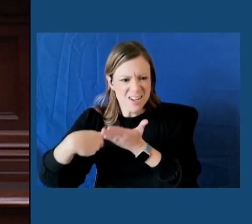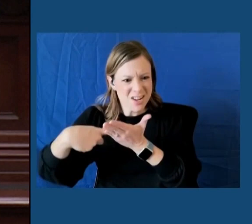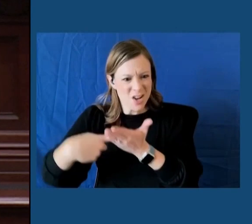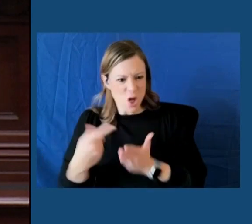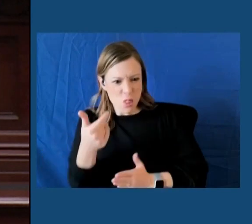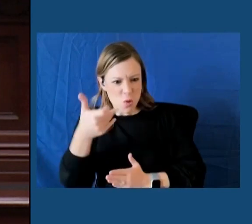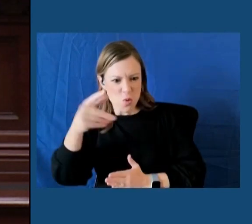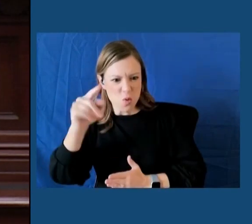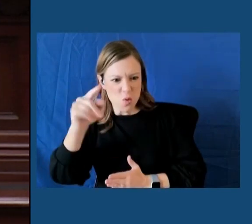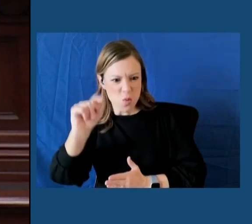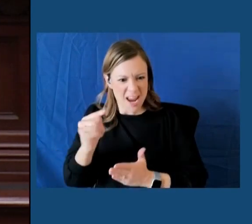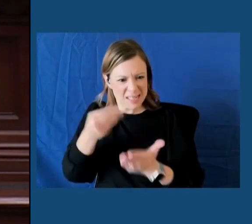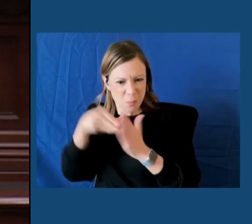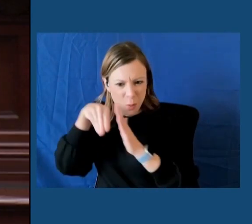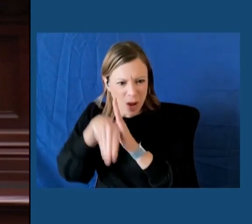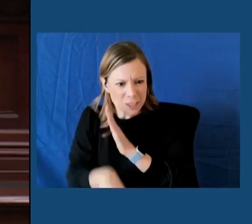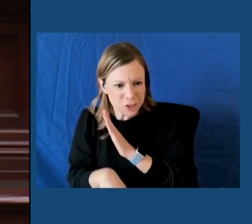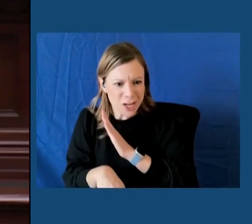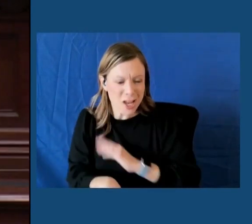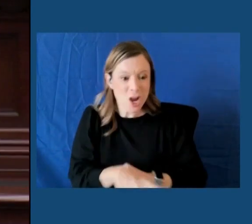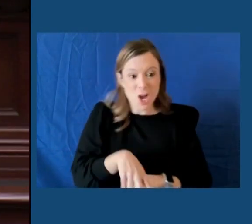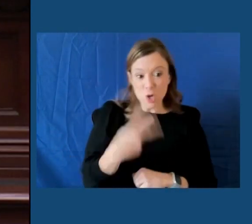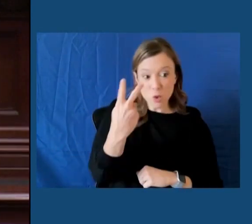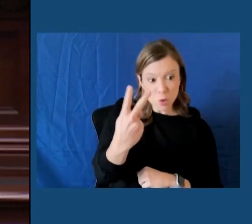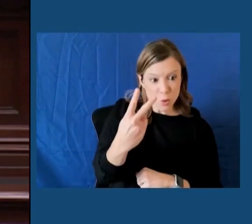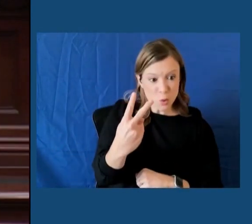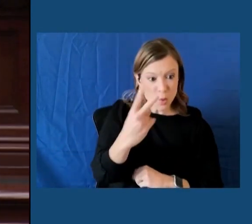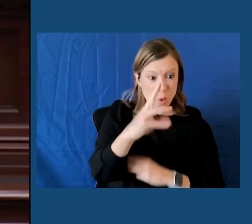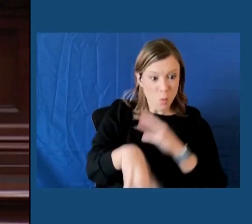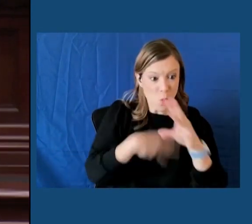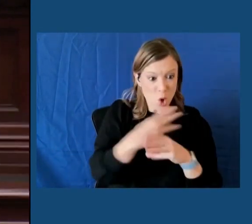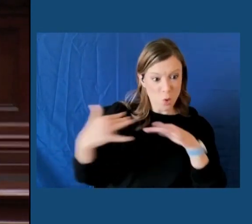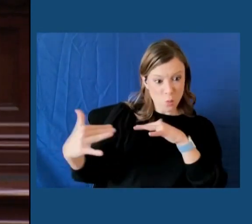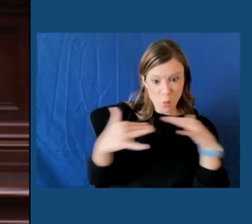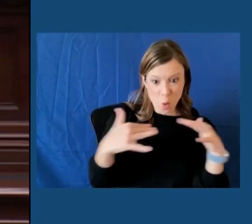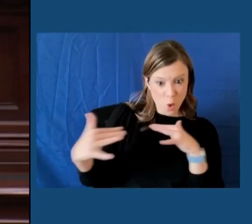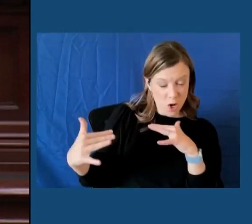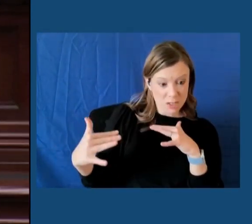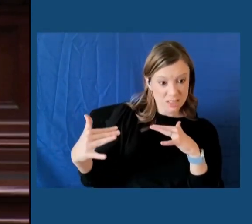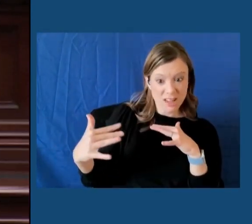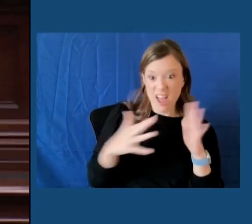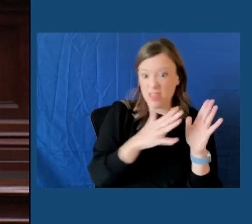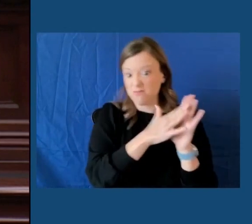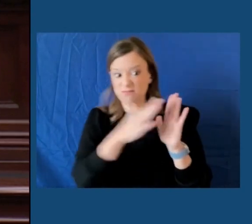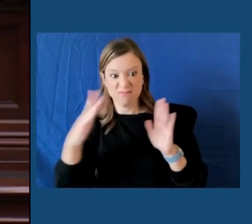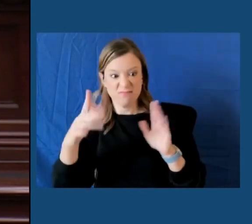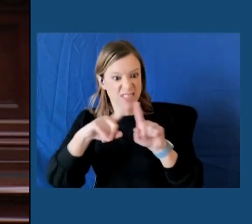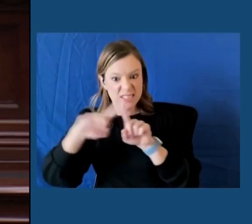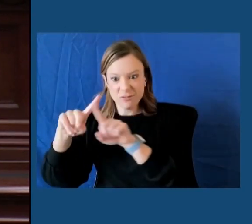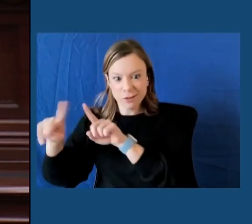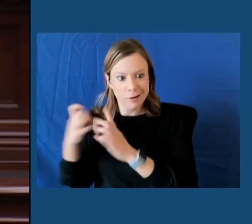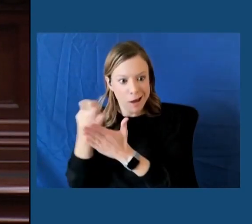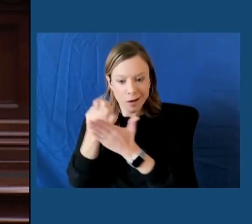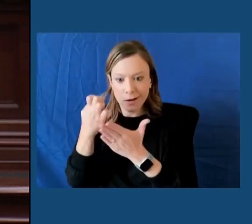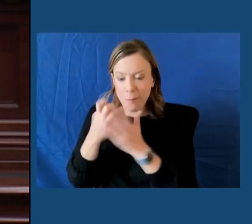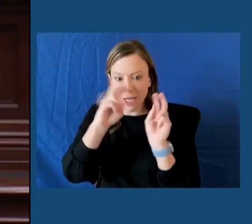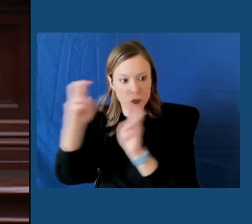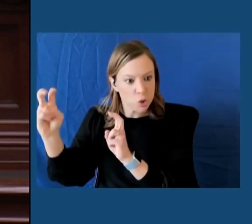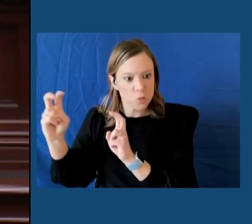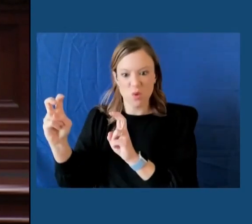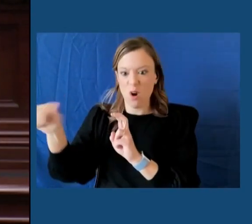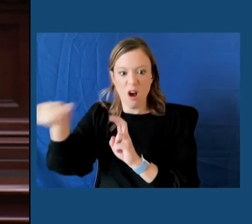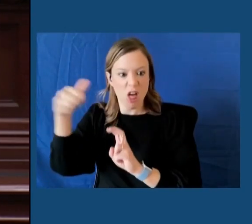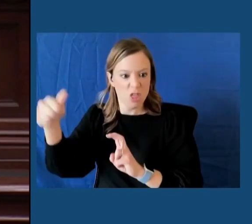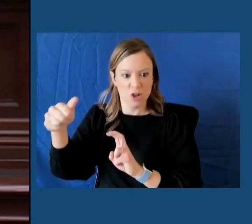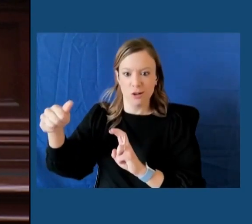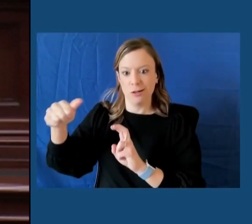wars to the everyday issues that matter most to the millions of people who call New York our home. Generations